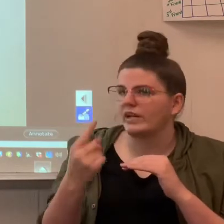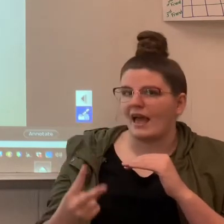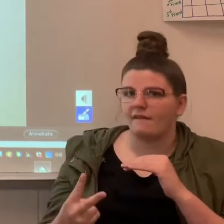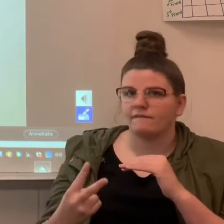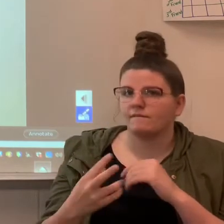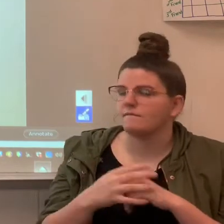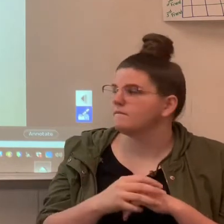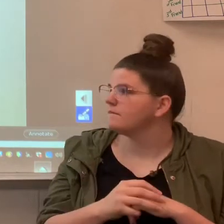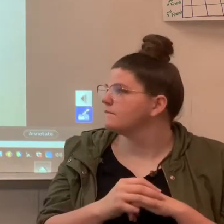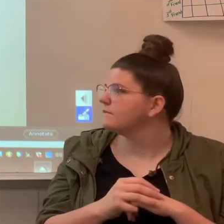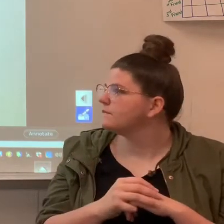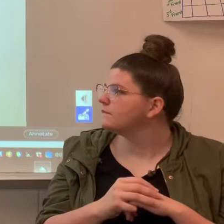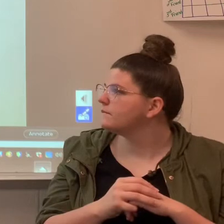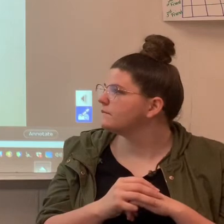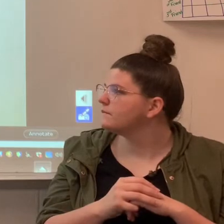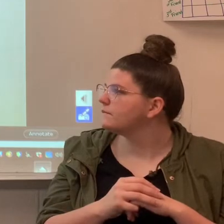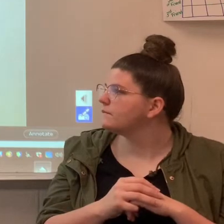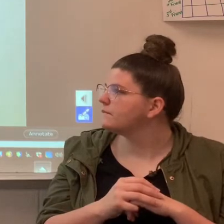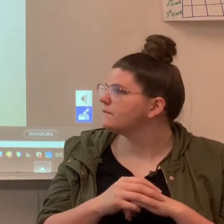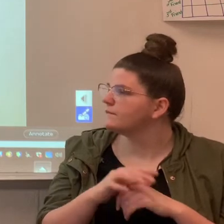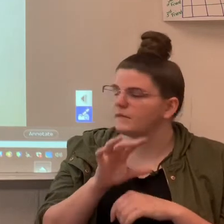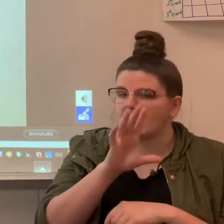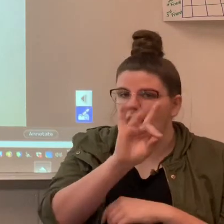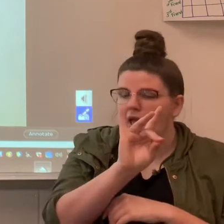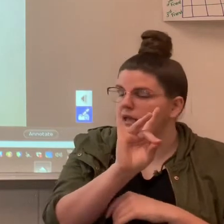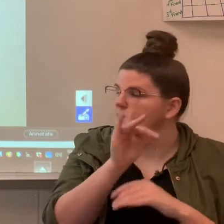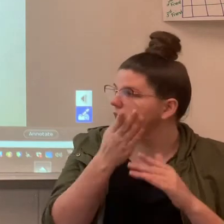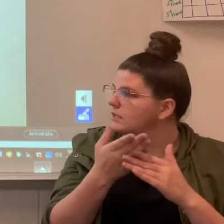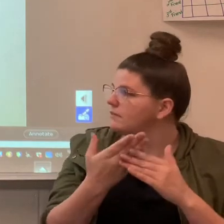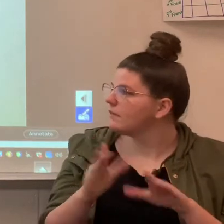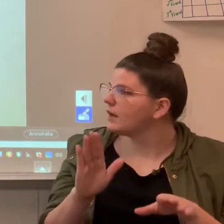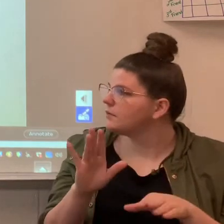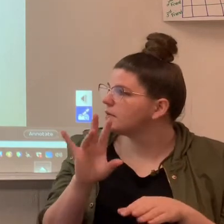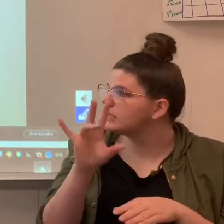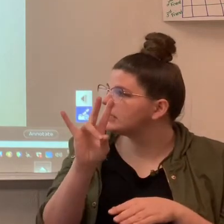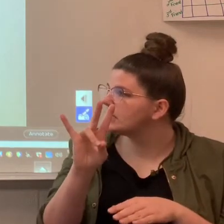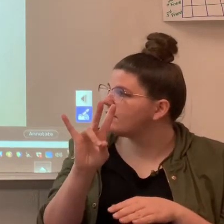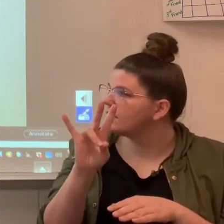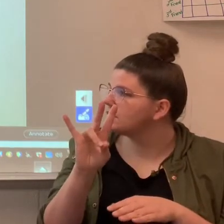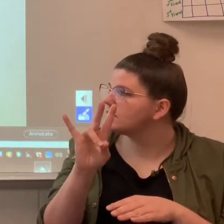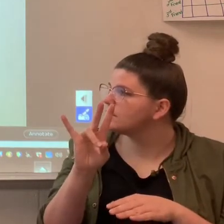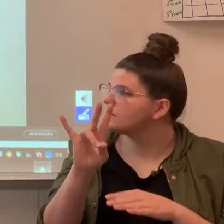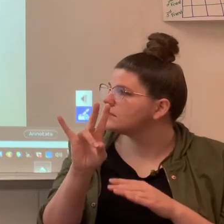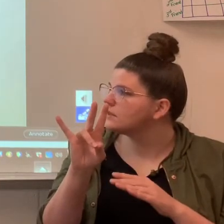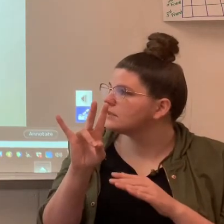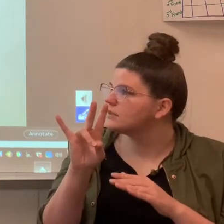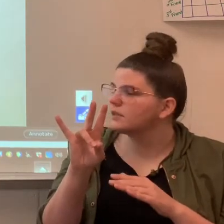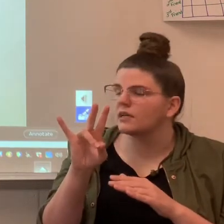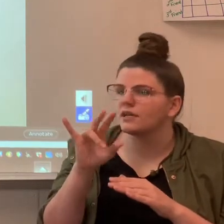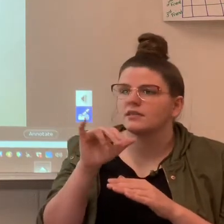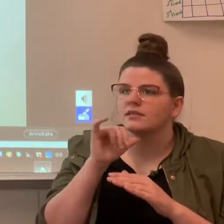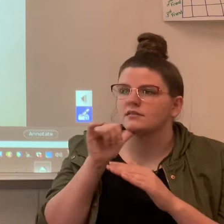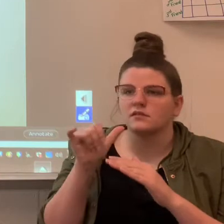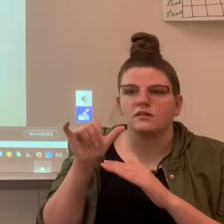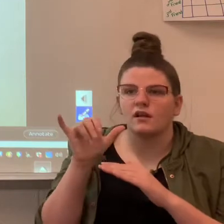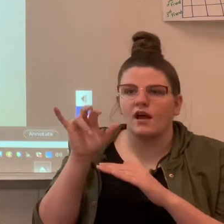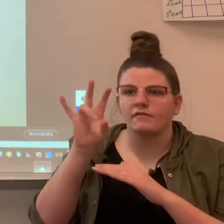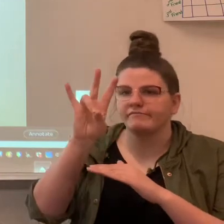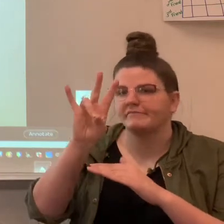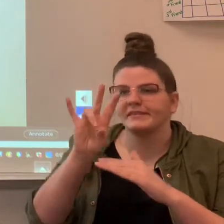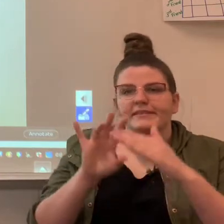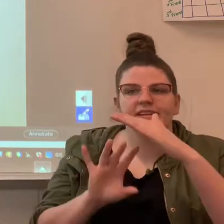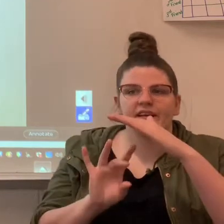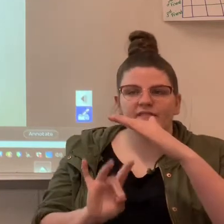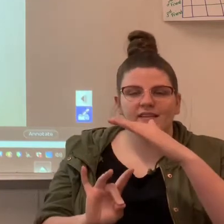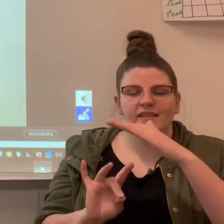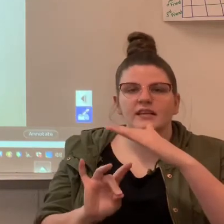say. This one would be 8 divided by 7. So it would not be 7 divided by 8. So we have